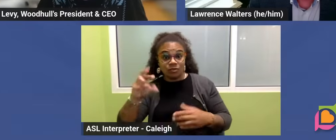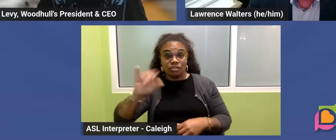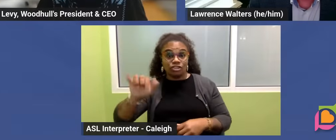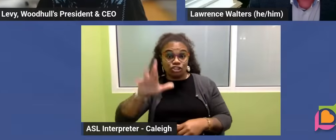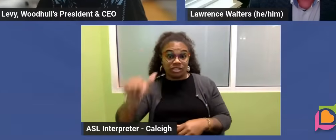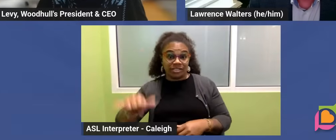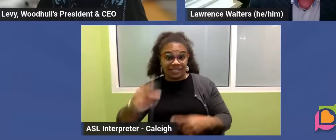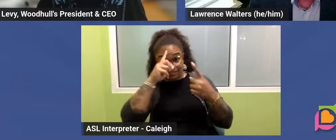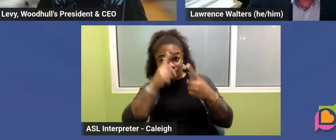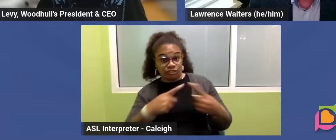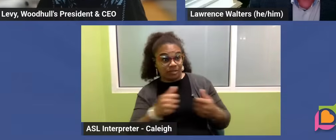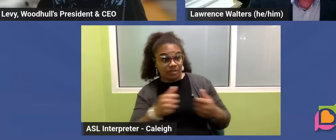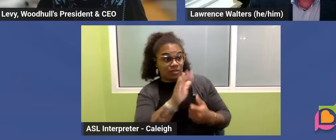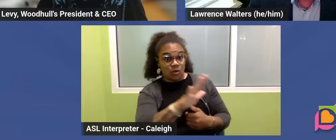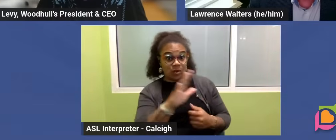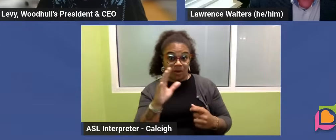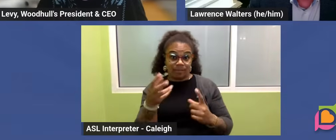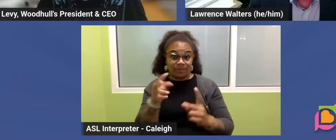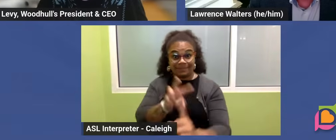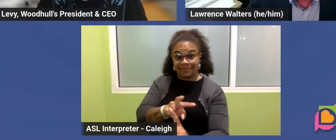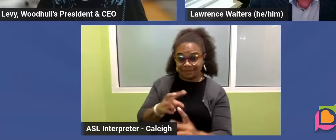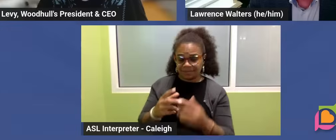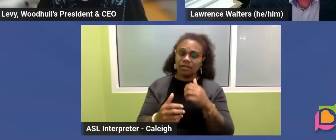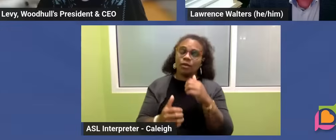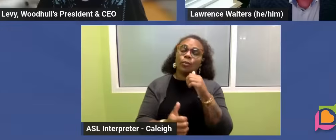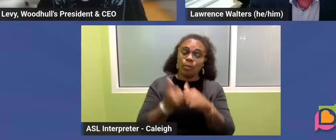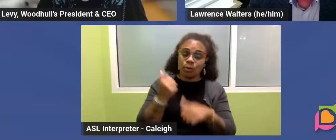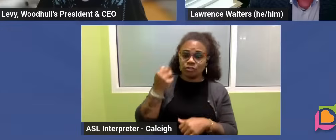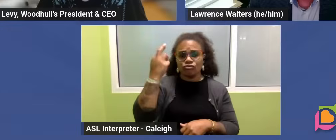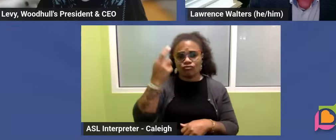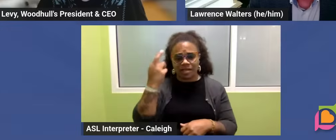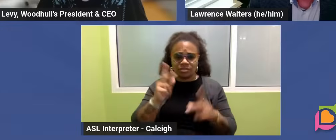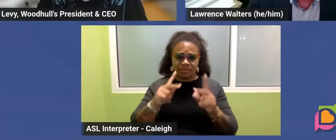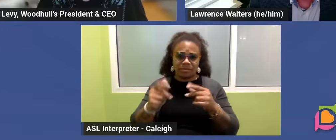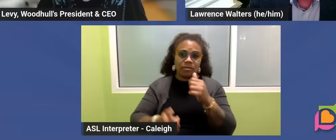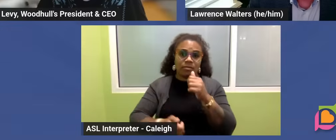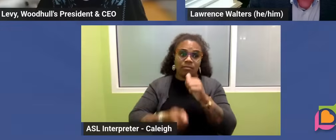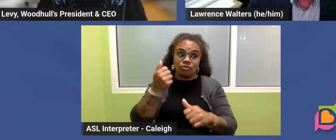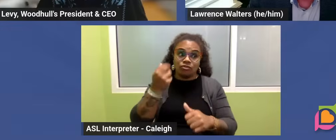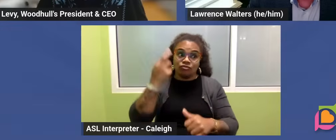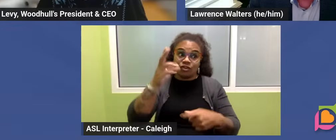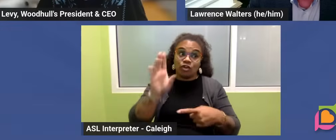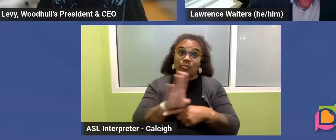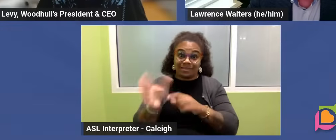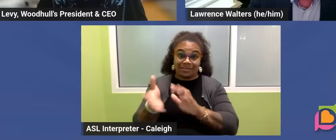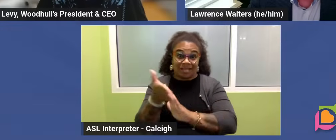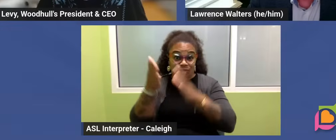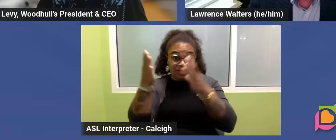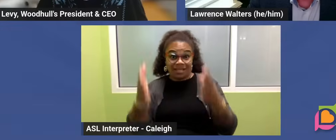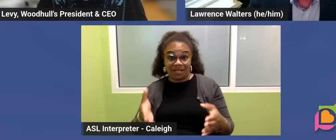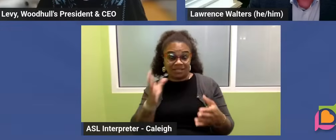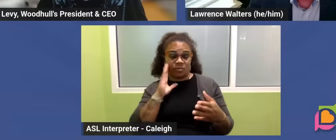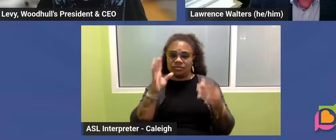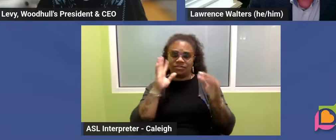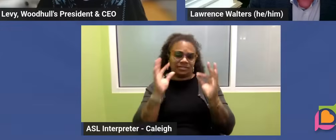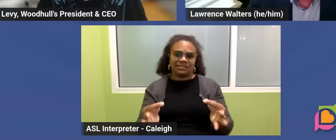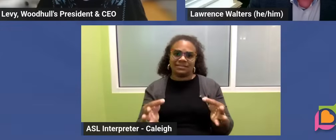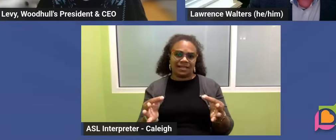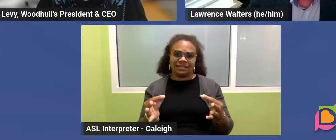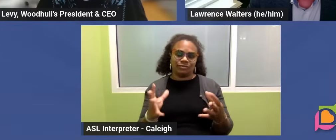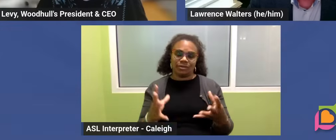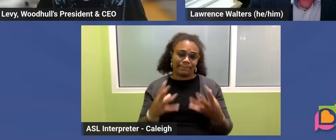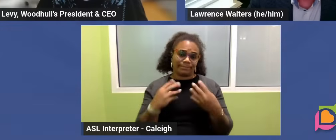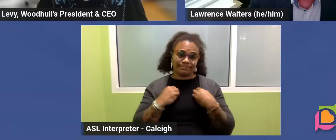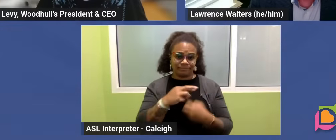right? So most rational people, most rational business operators will instead mitigate the risks.